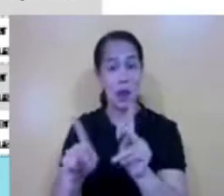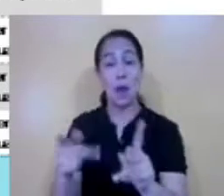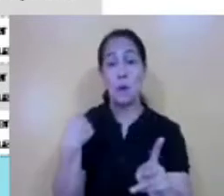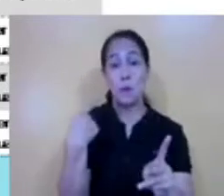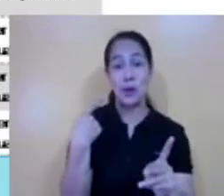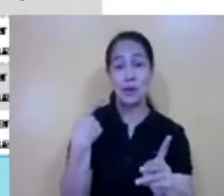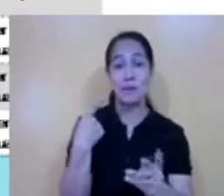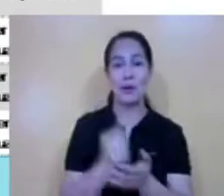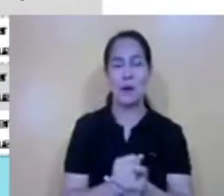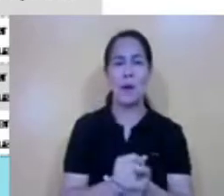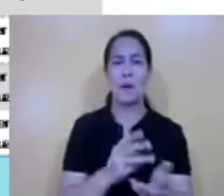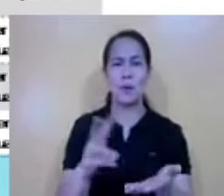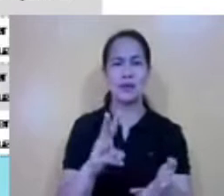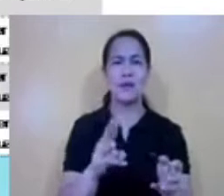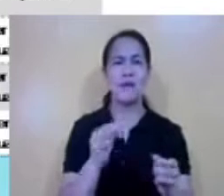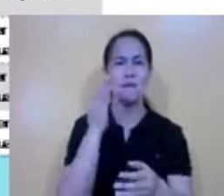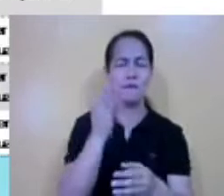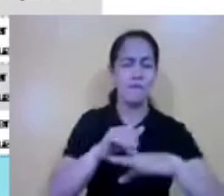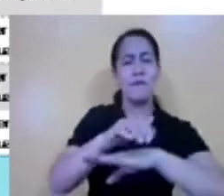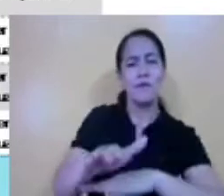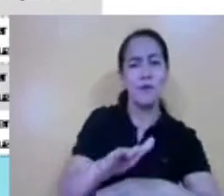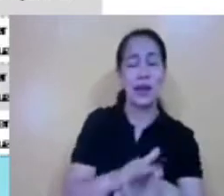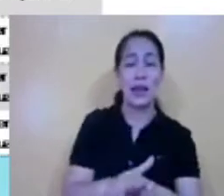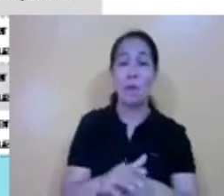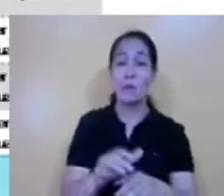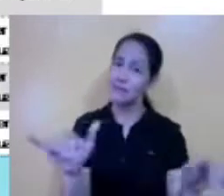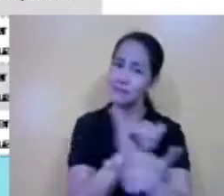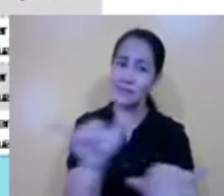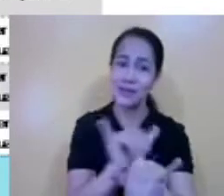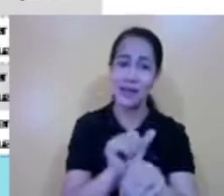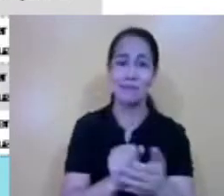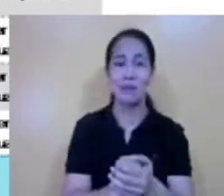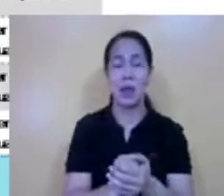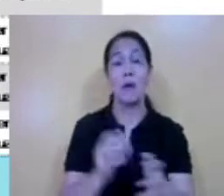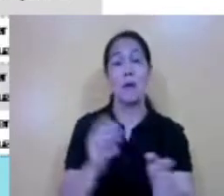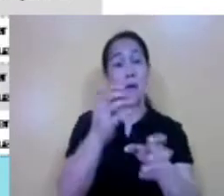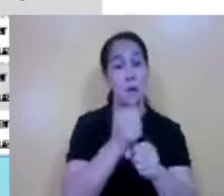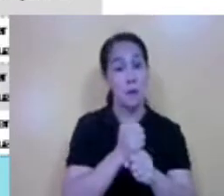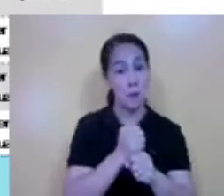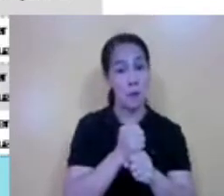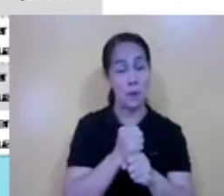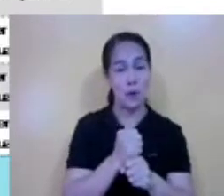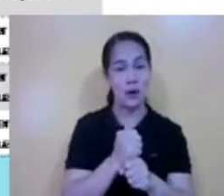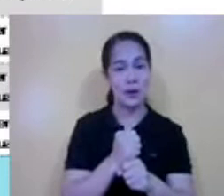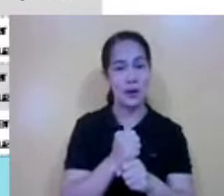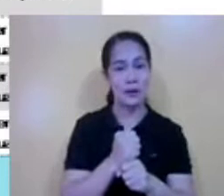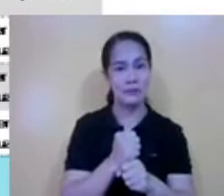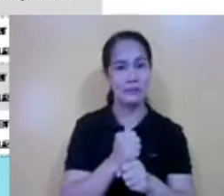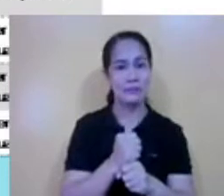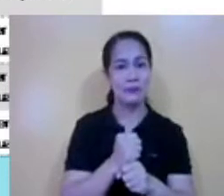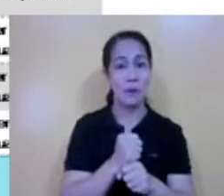forward development planning. We also retain that it should be conducted a week after graduation. And then lastly,